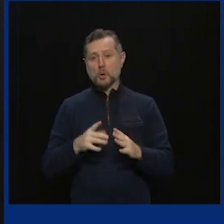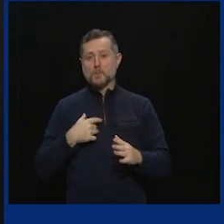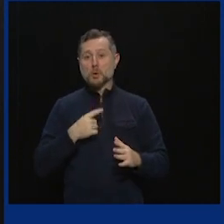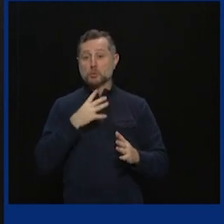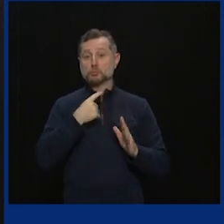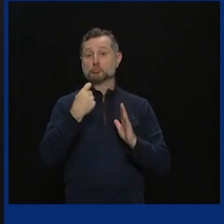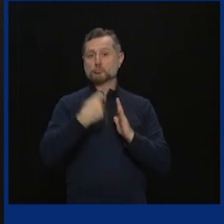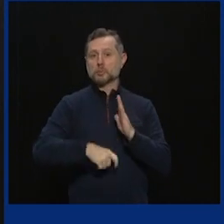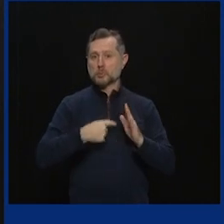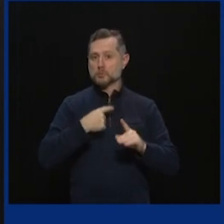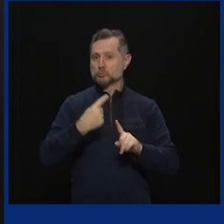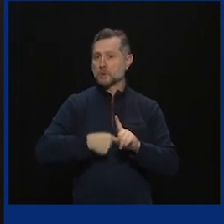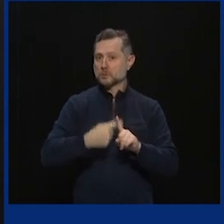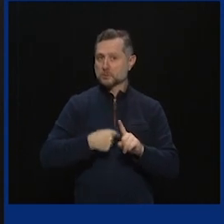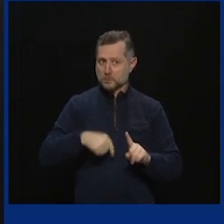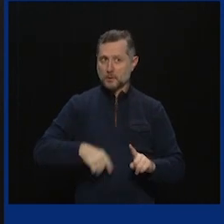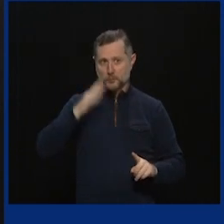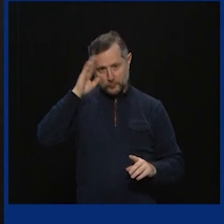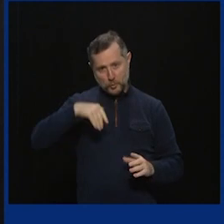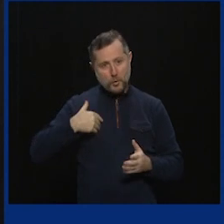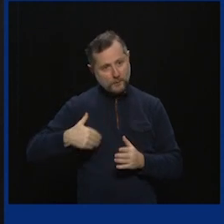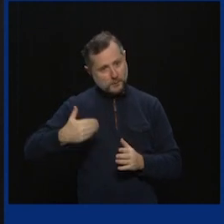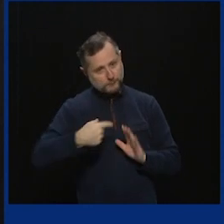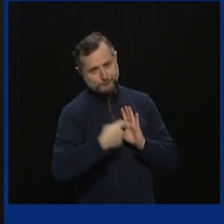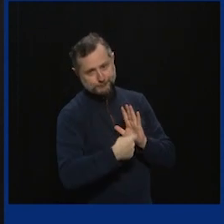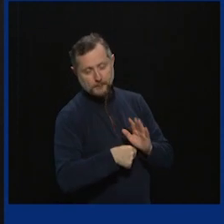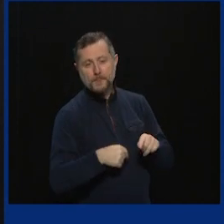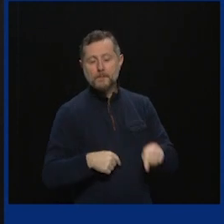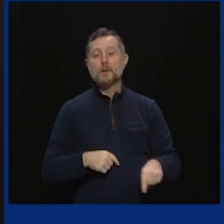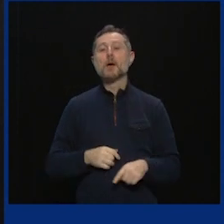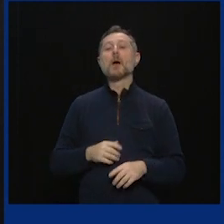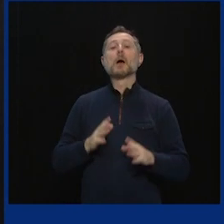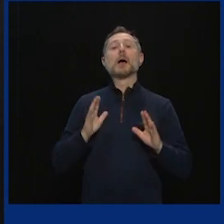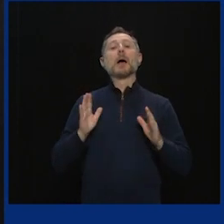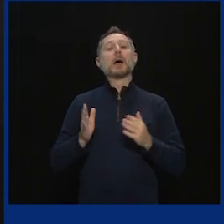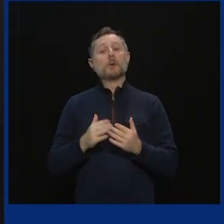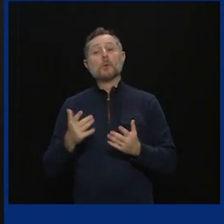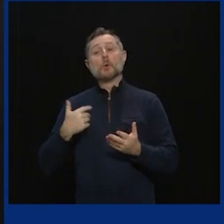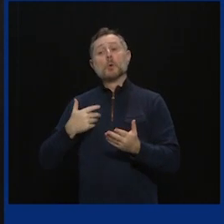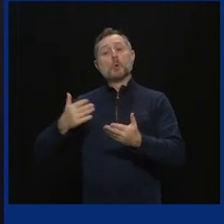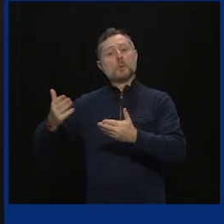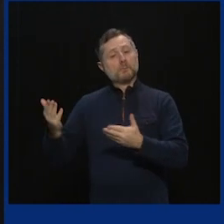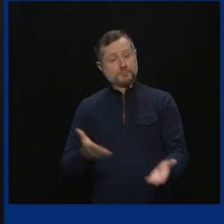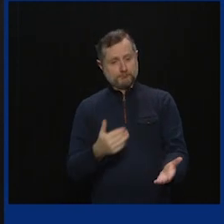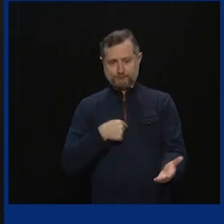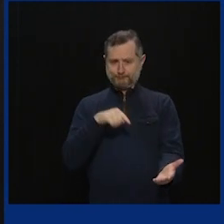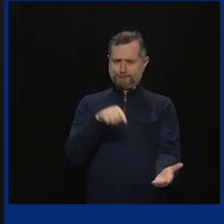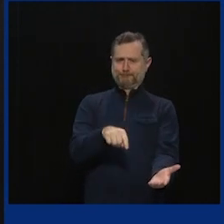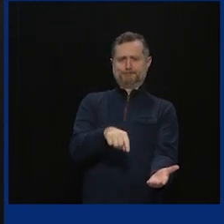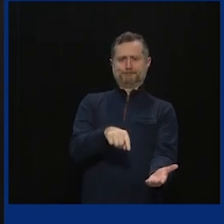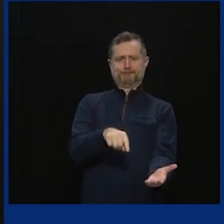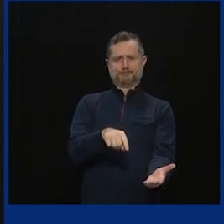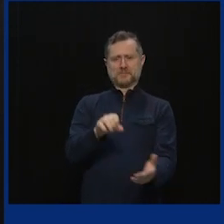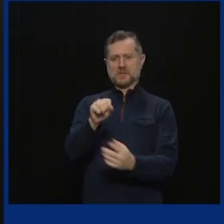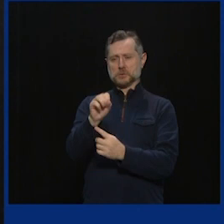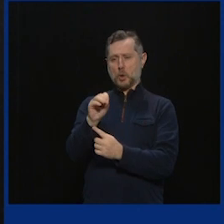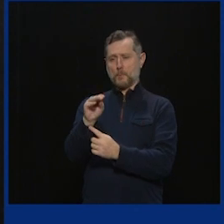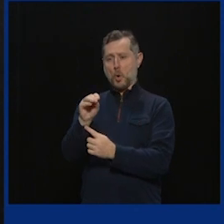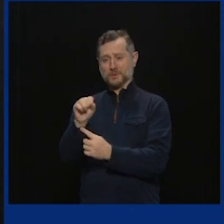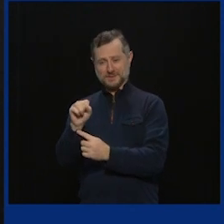that's all right. We brought pop-ups here. We were here with members of the Somos community to make sure you had the resources. I wanna make